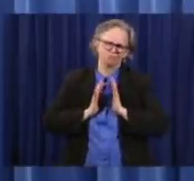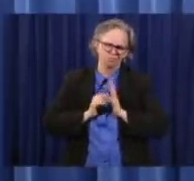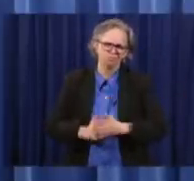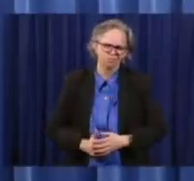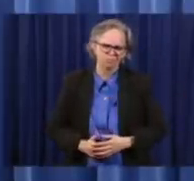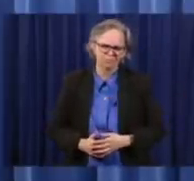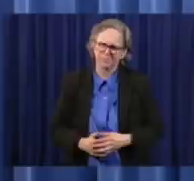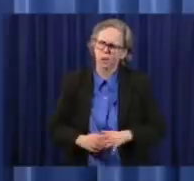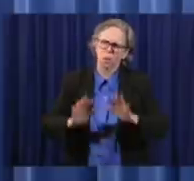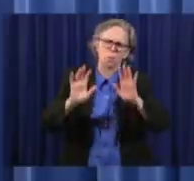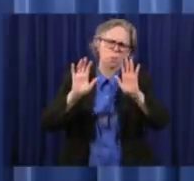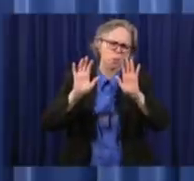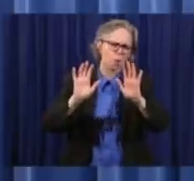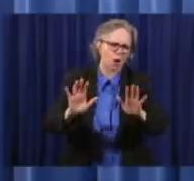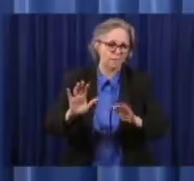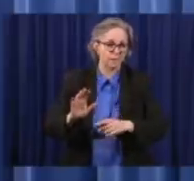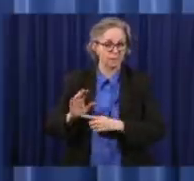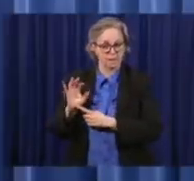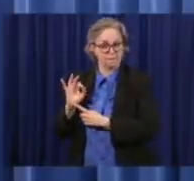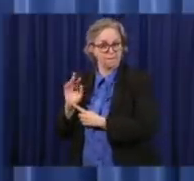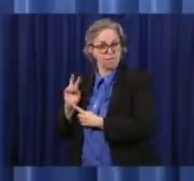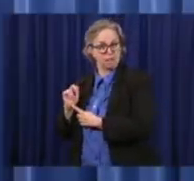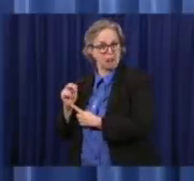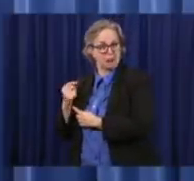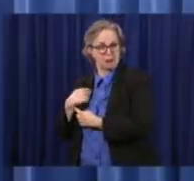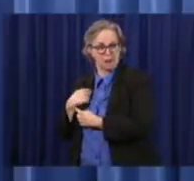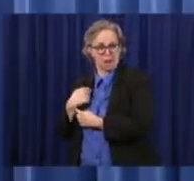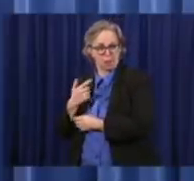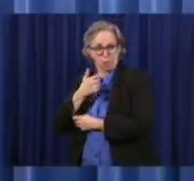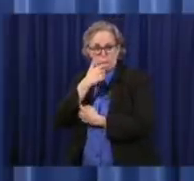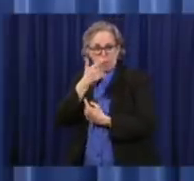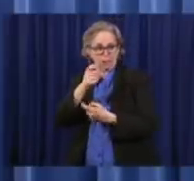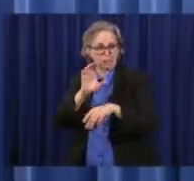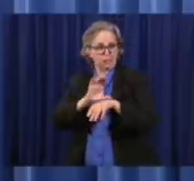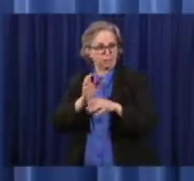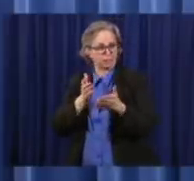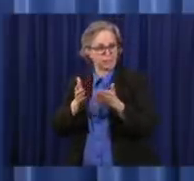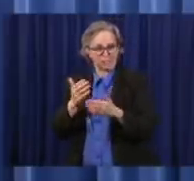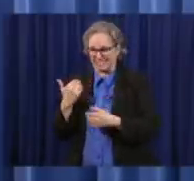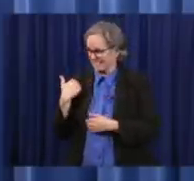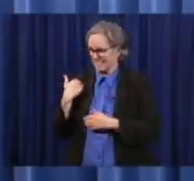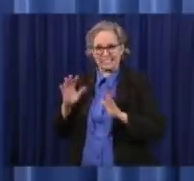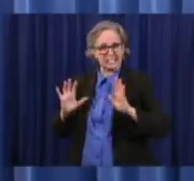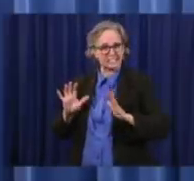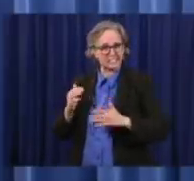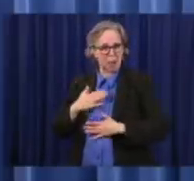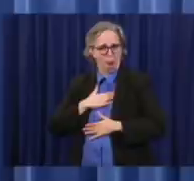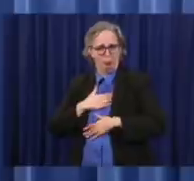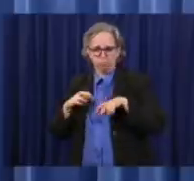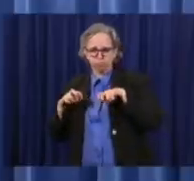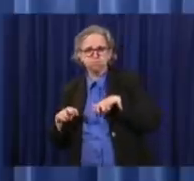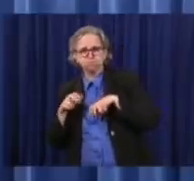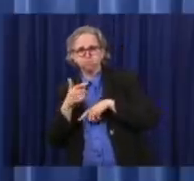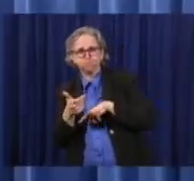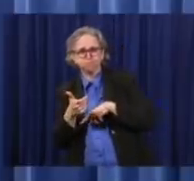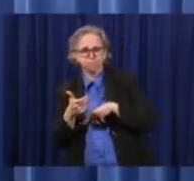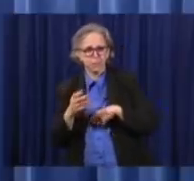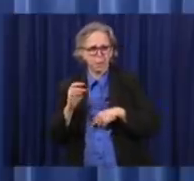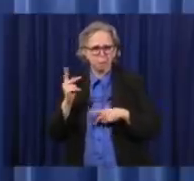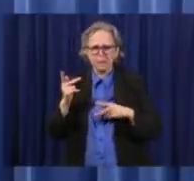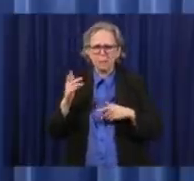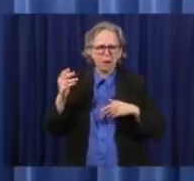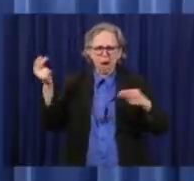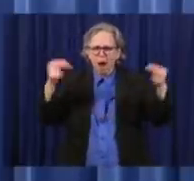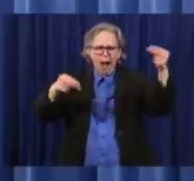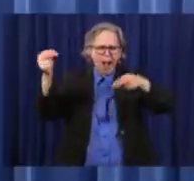wonderful thing. Fran and I, watched services last Sunday, and had people from all over the country watching our